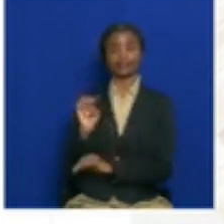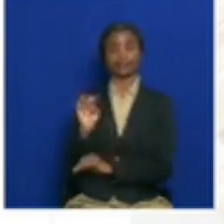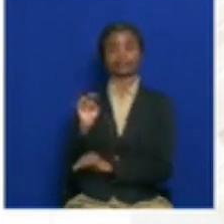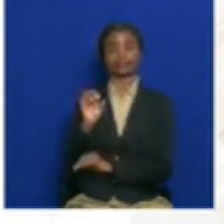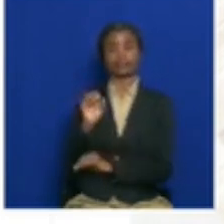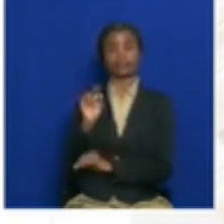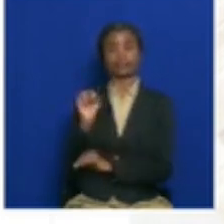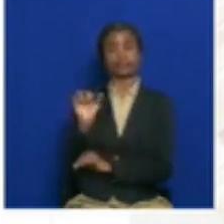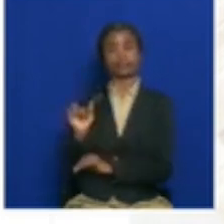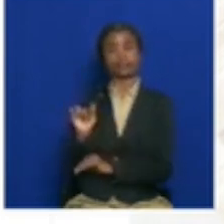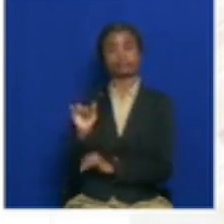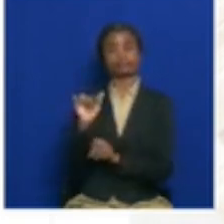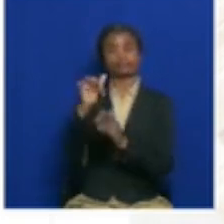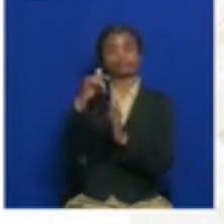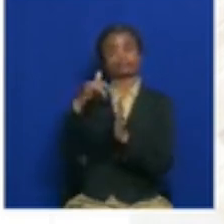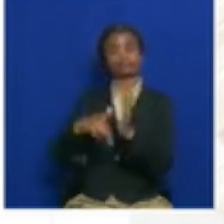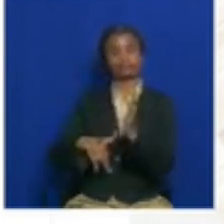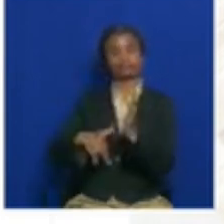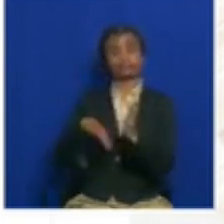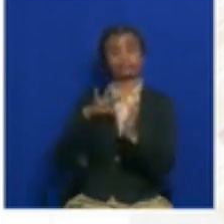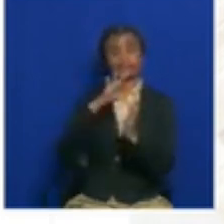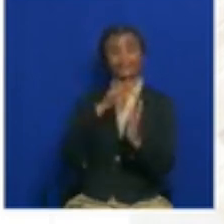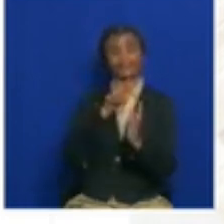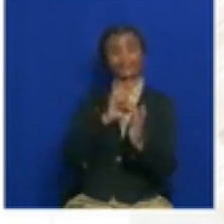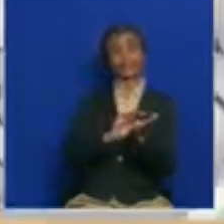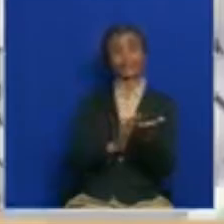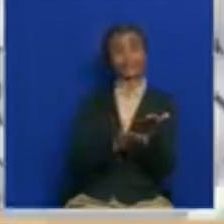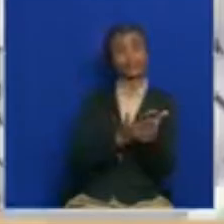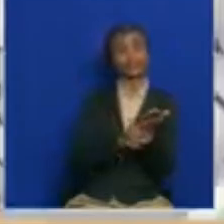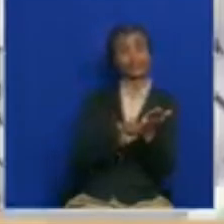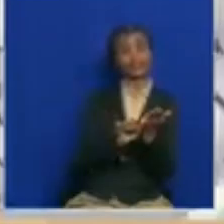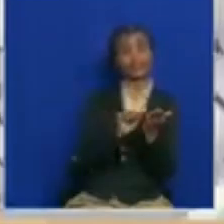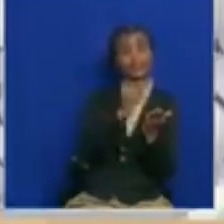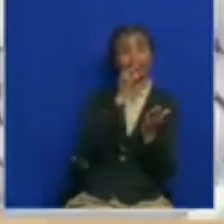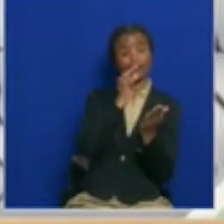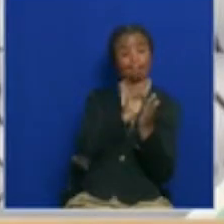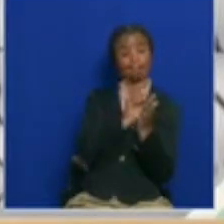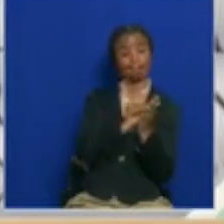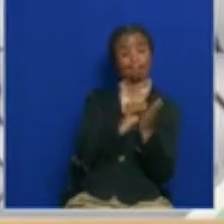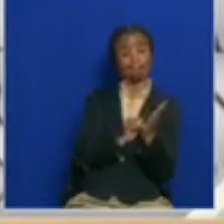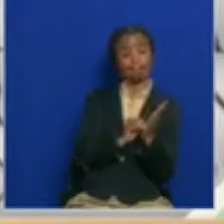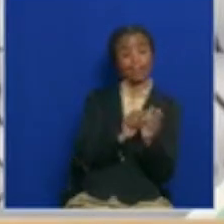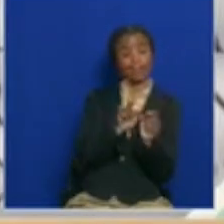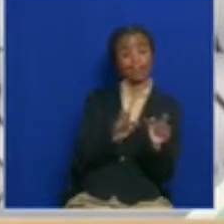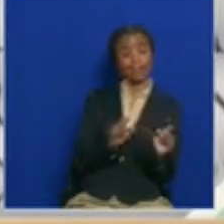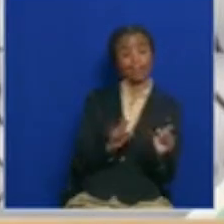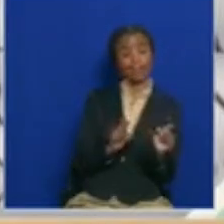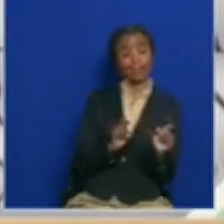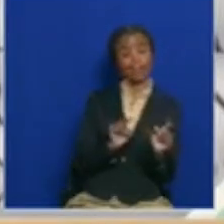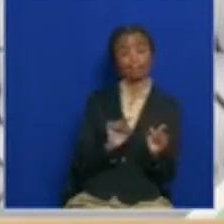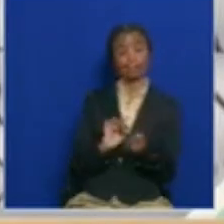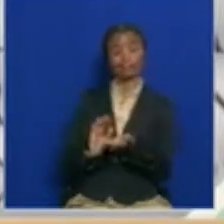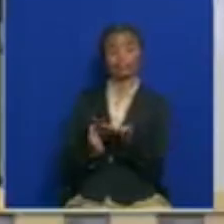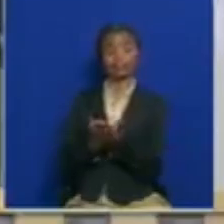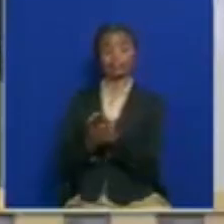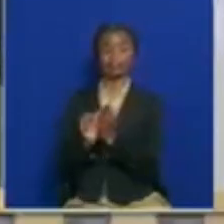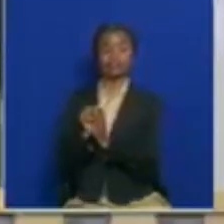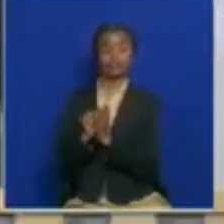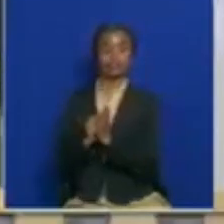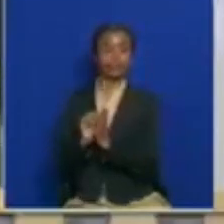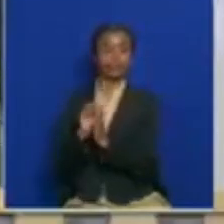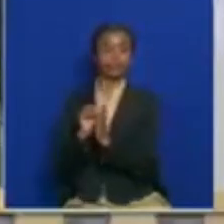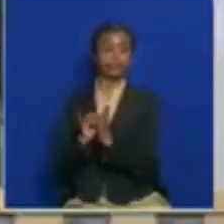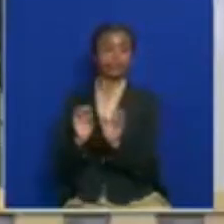persons in Annexure A that you have not included in your statement. Why is that? Yeah, these